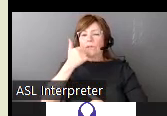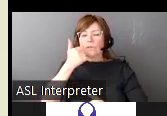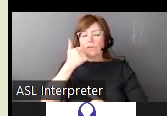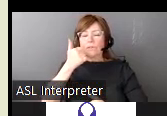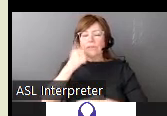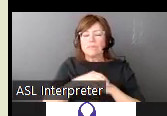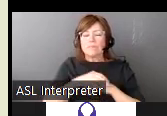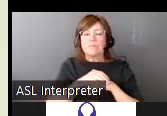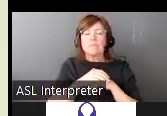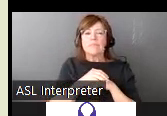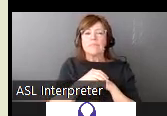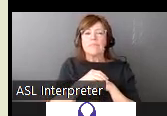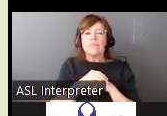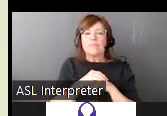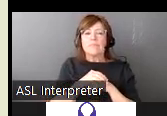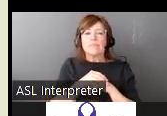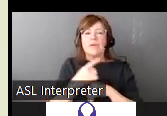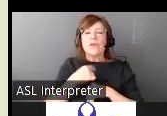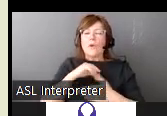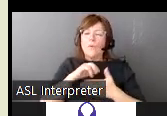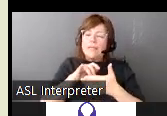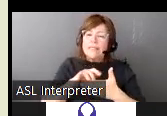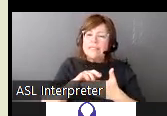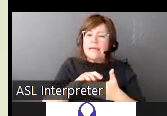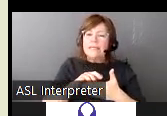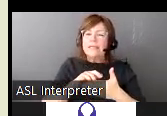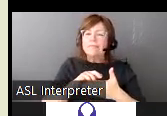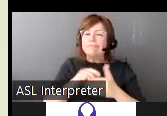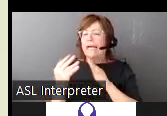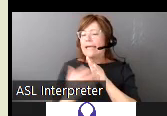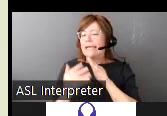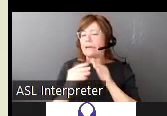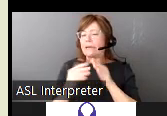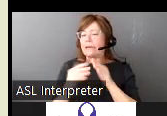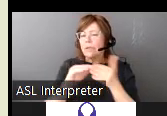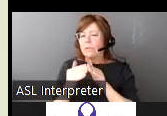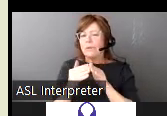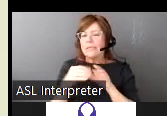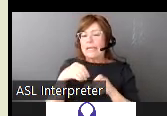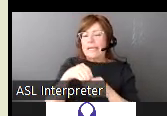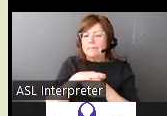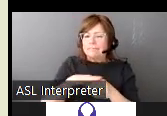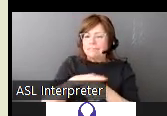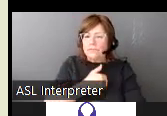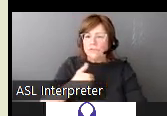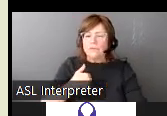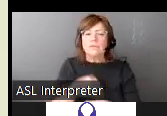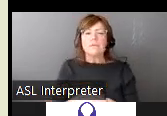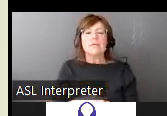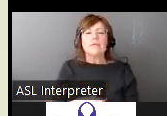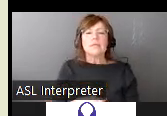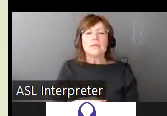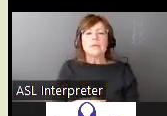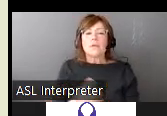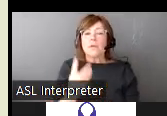2 long-term immigrant communities in the GTA. The 2 recent